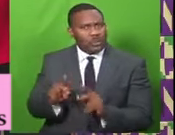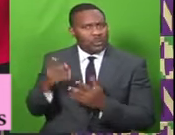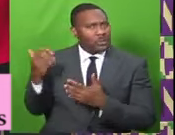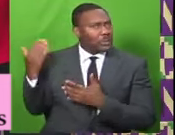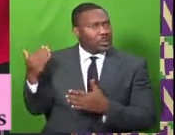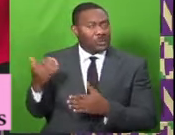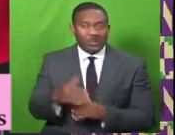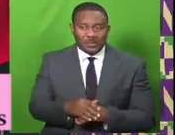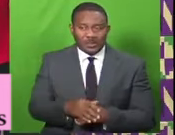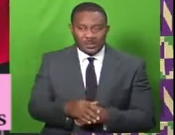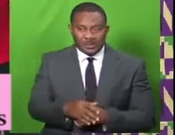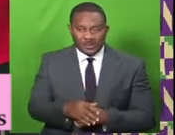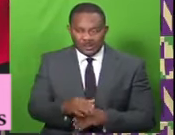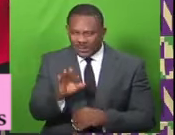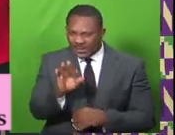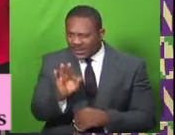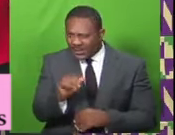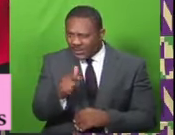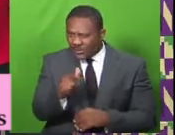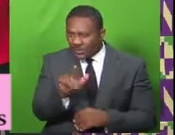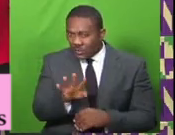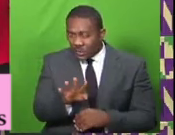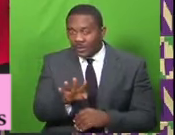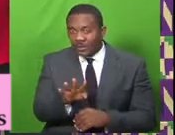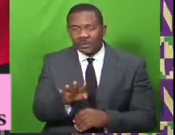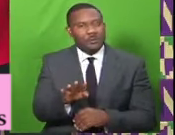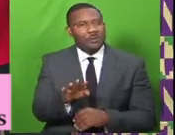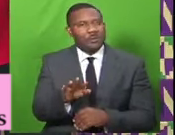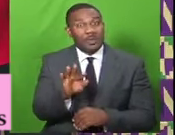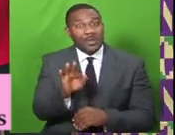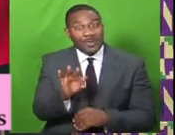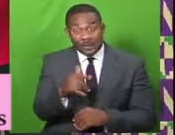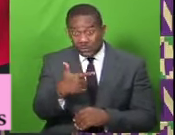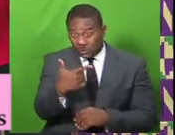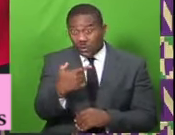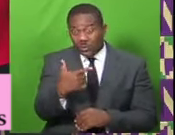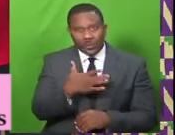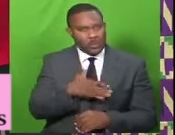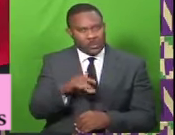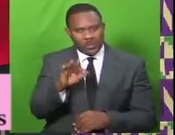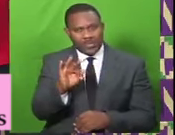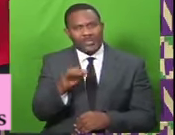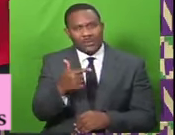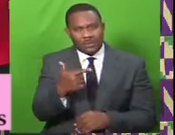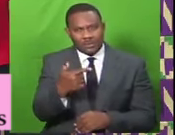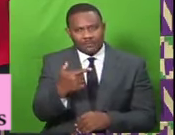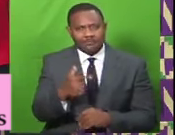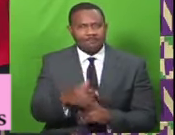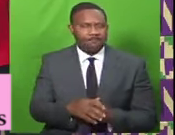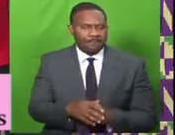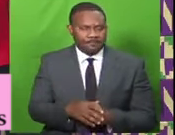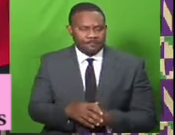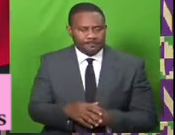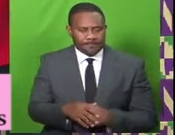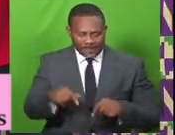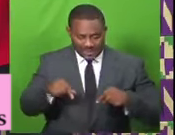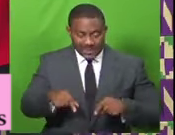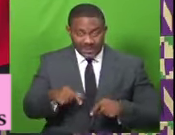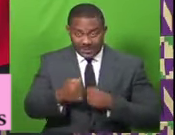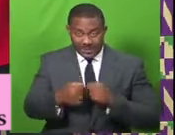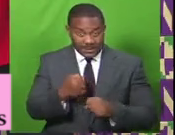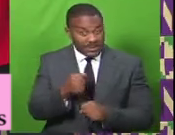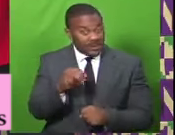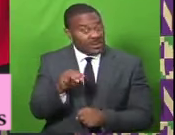Tulsa massacre of 1921. In May this year, I'll be chairing a tourism stakeholder